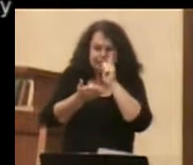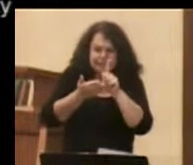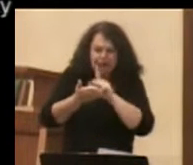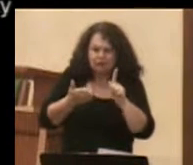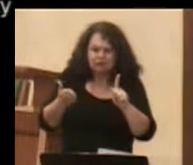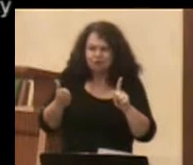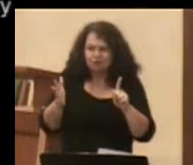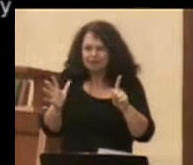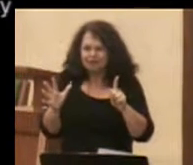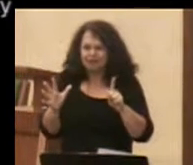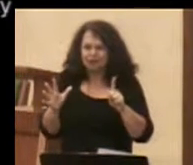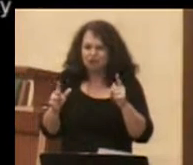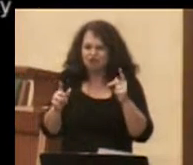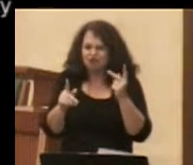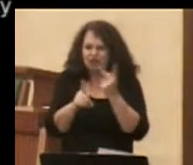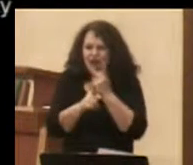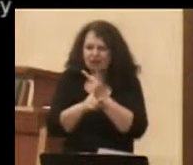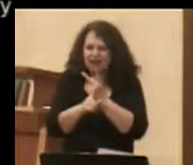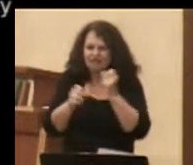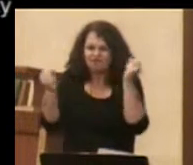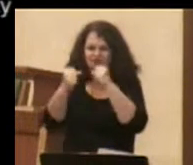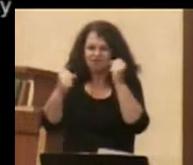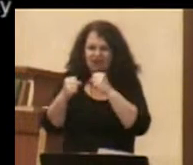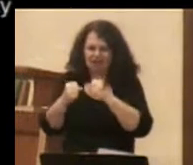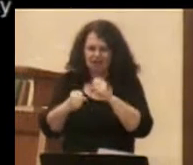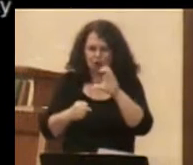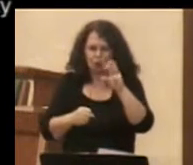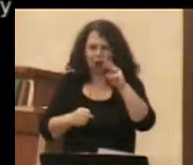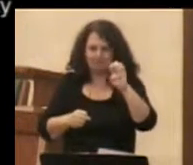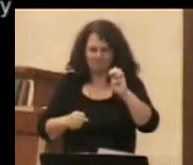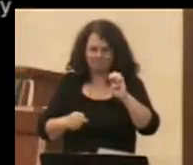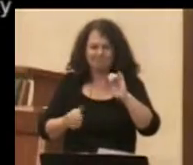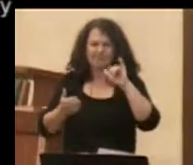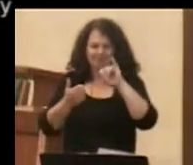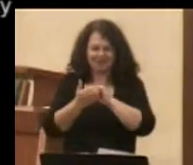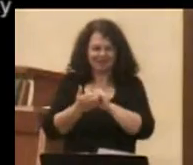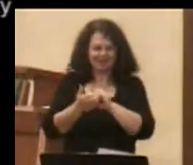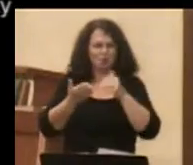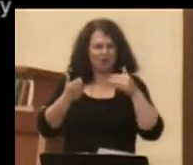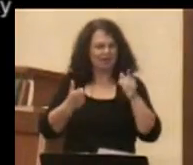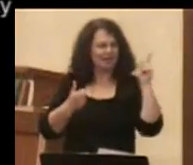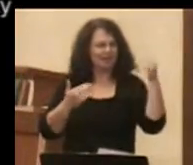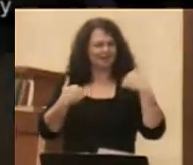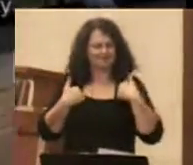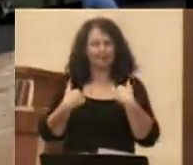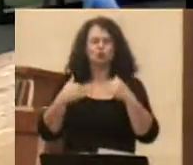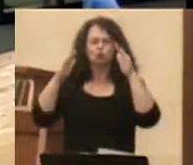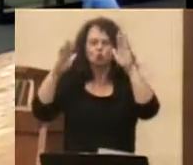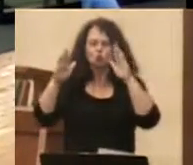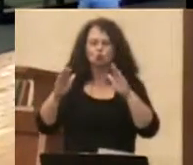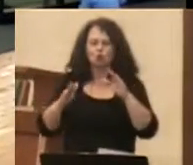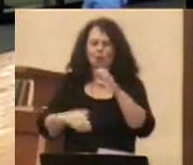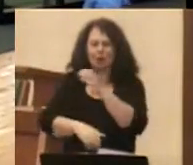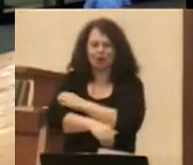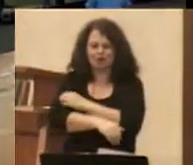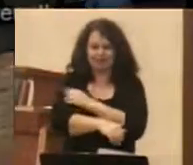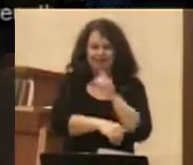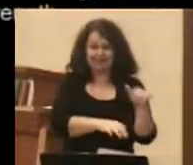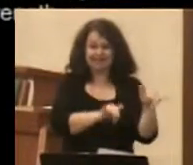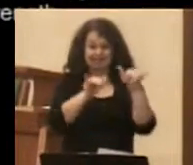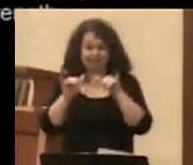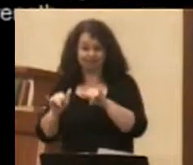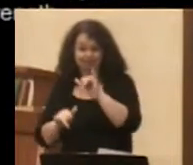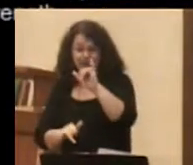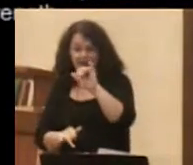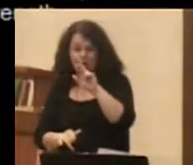utility belt to fight crime in Gotham City. So that's how he has superpowers. His counterpart is Iron Man, which someone